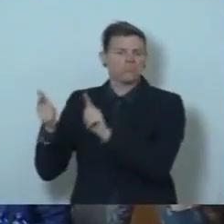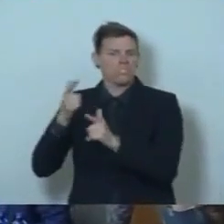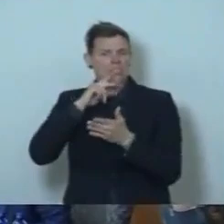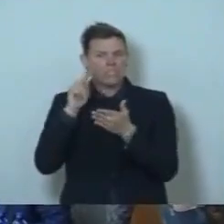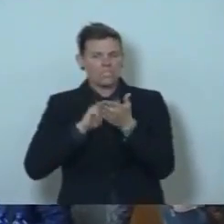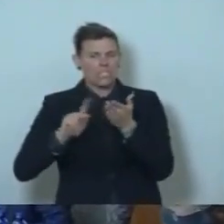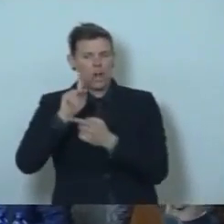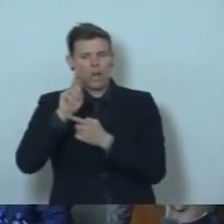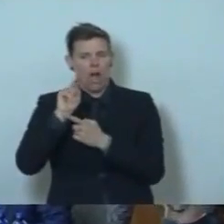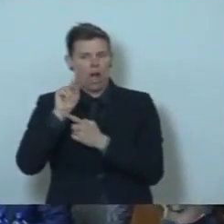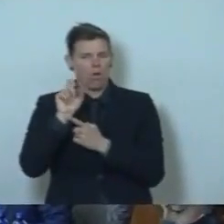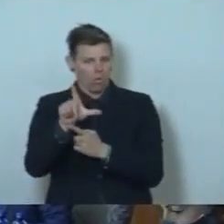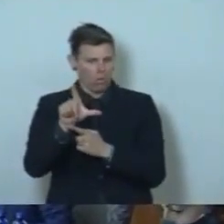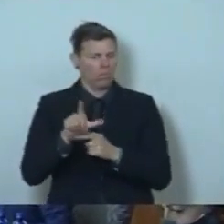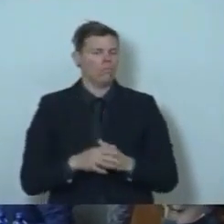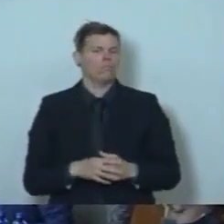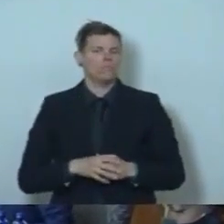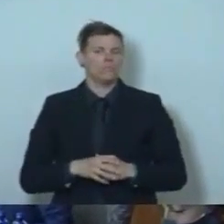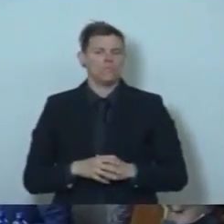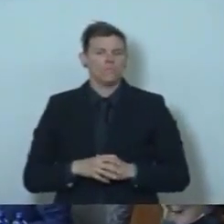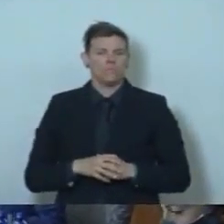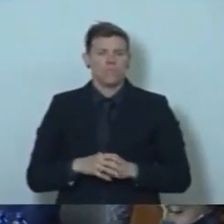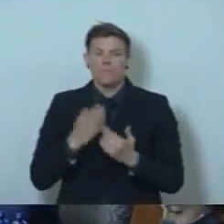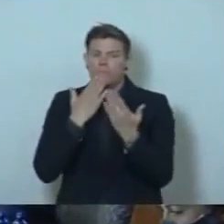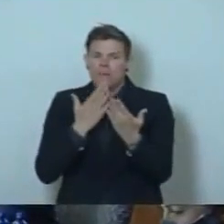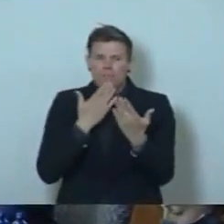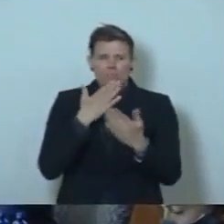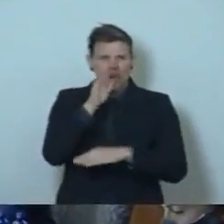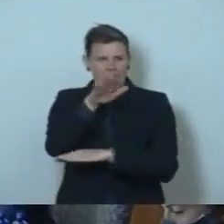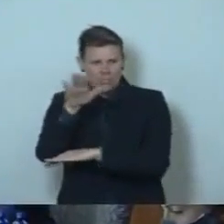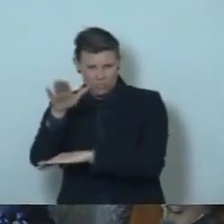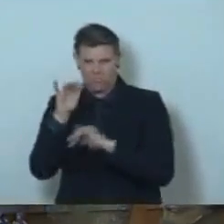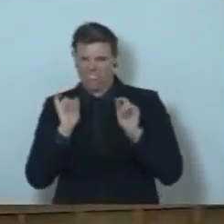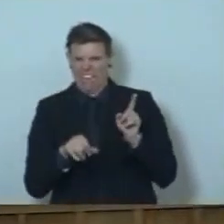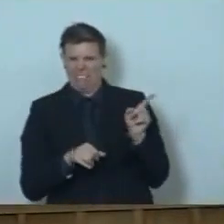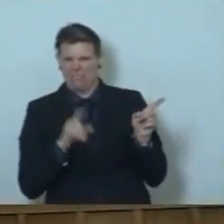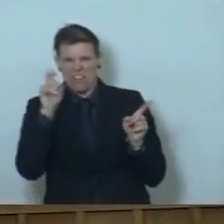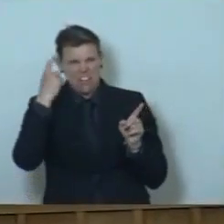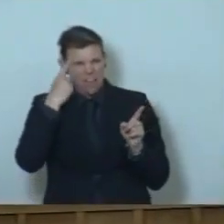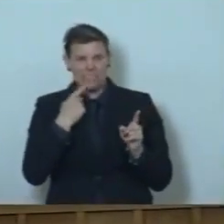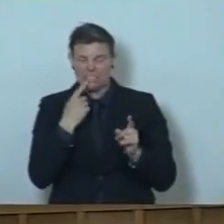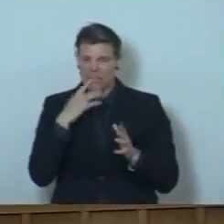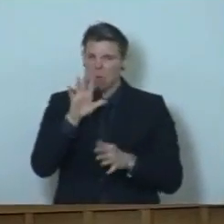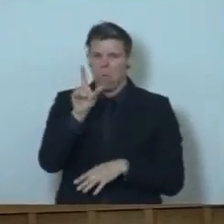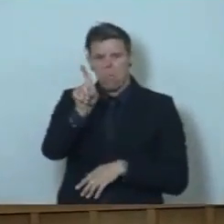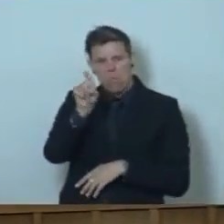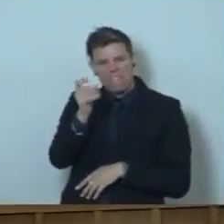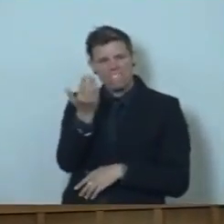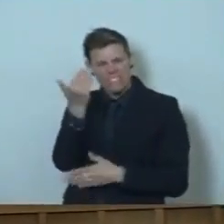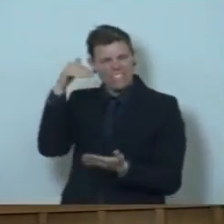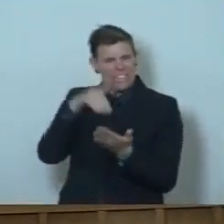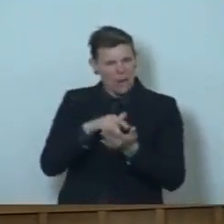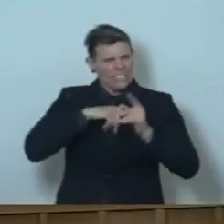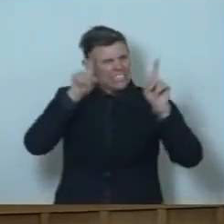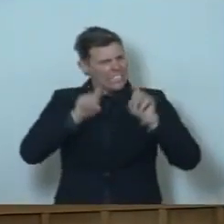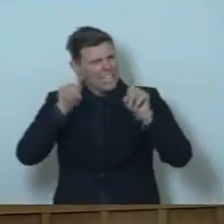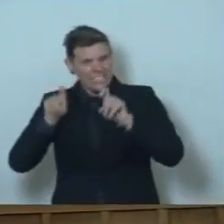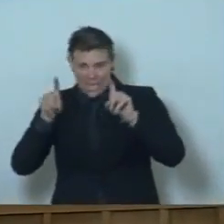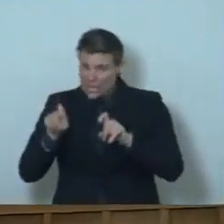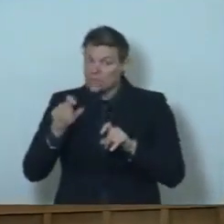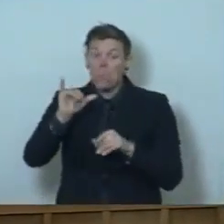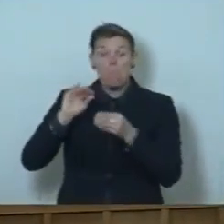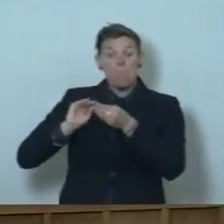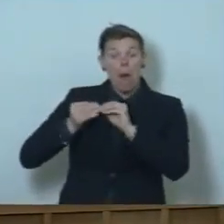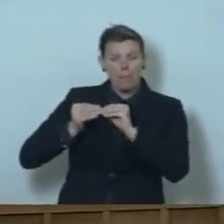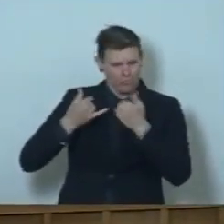you, Governor, and good afternoon, everyone. As the Governor said, we're over 115,000 tests. We continue to expand